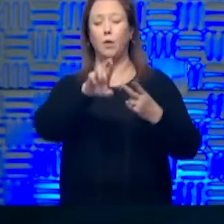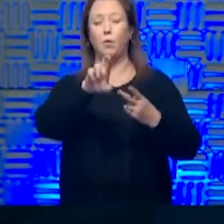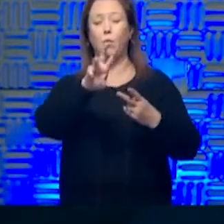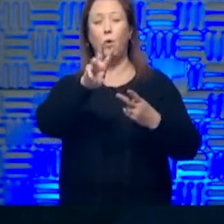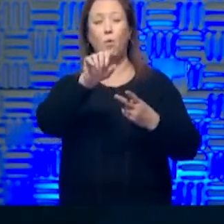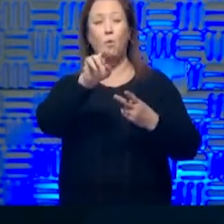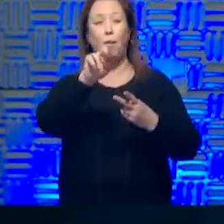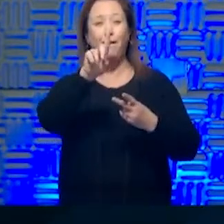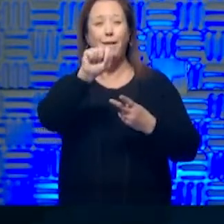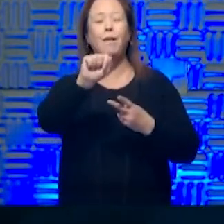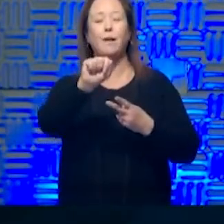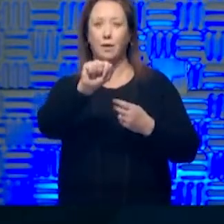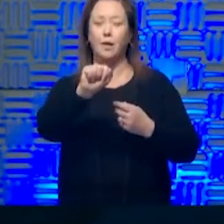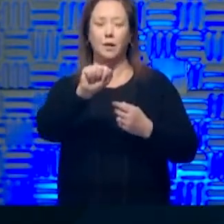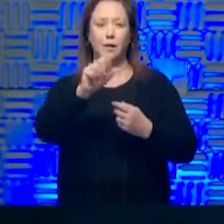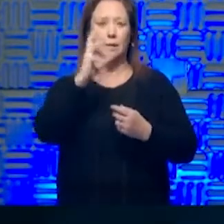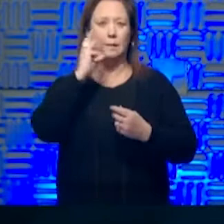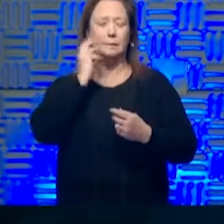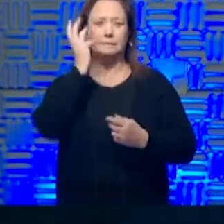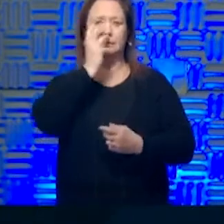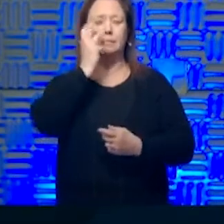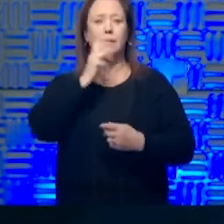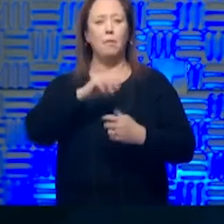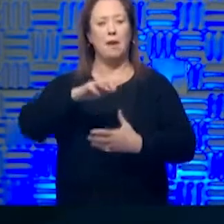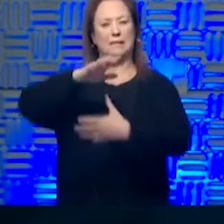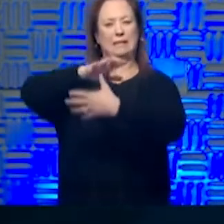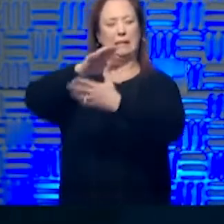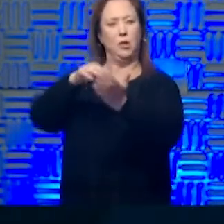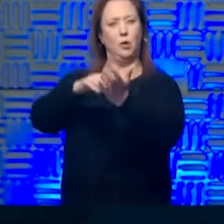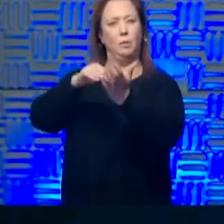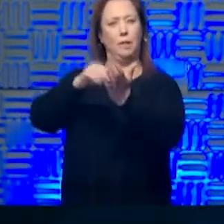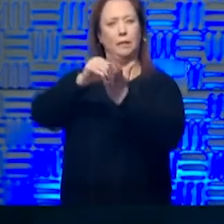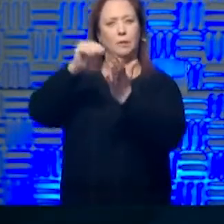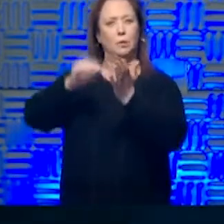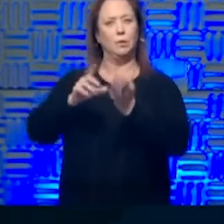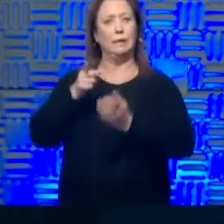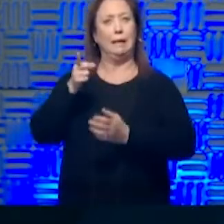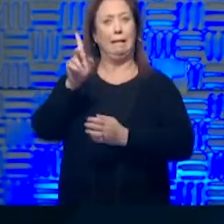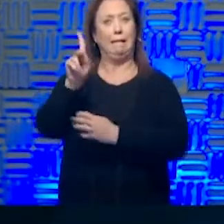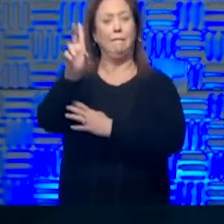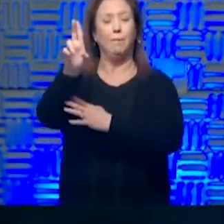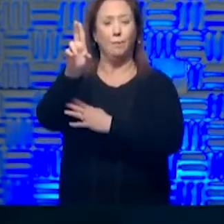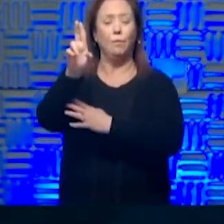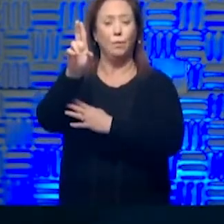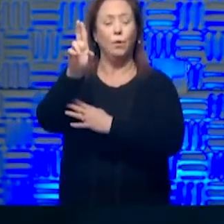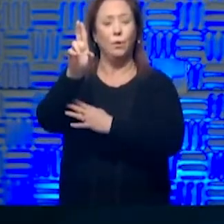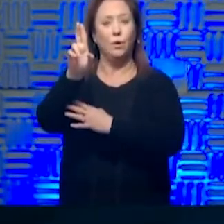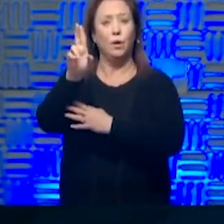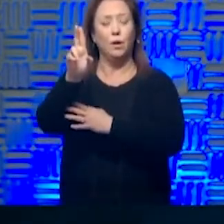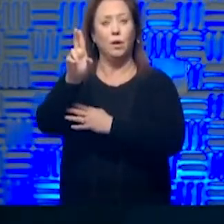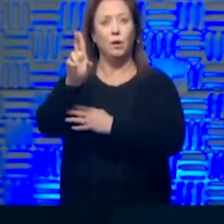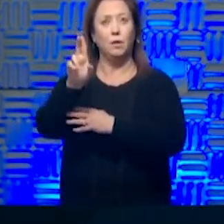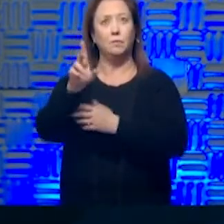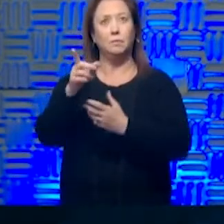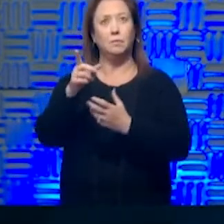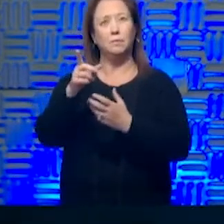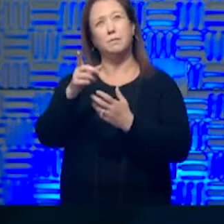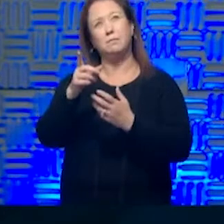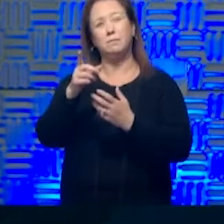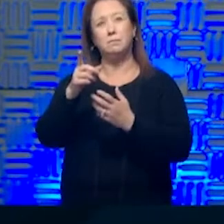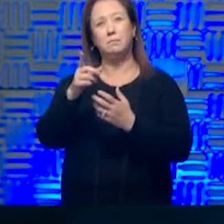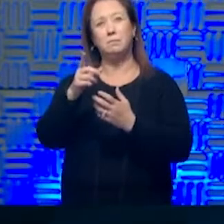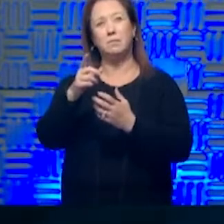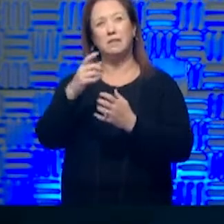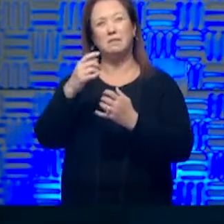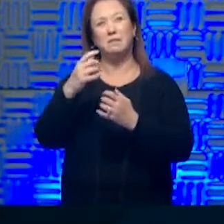And even when I was a senior med student at KU, I spent the last